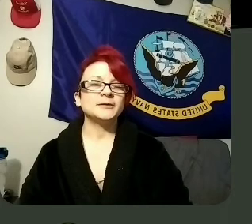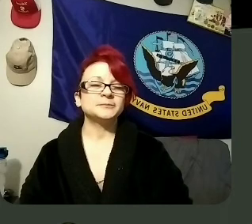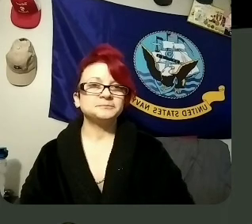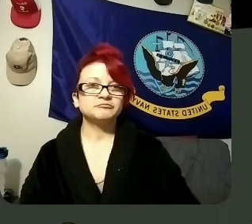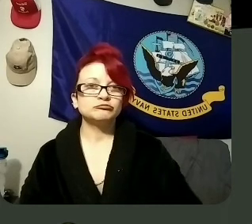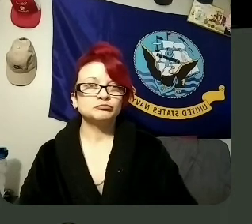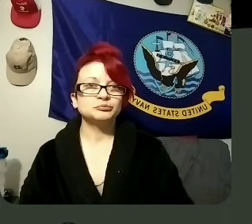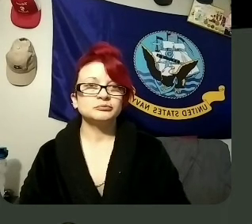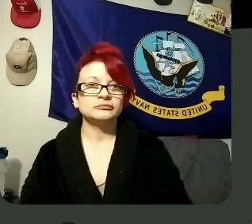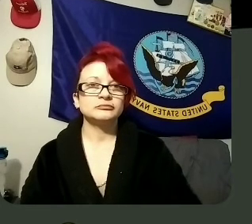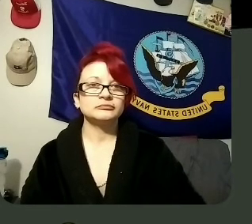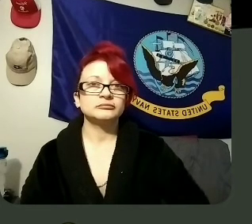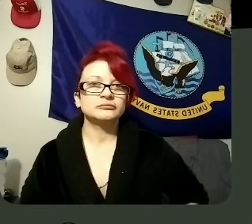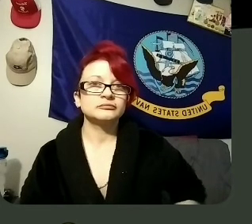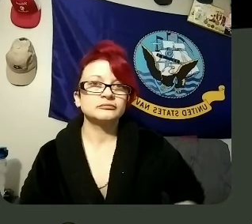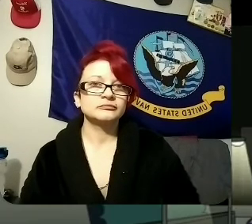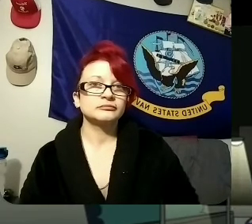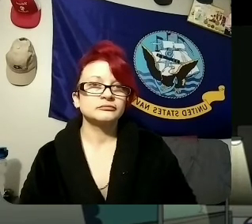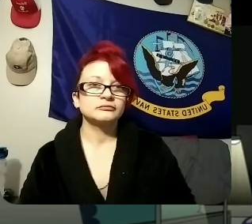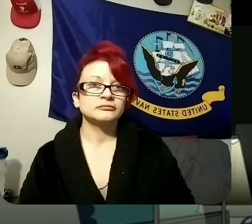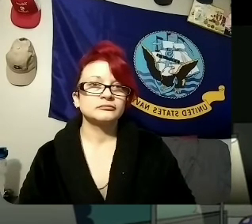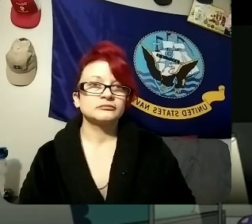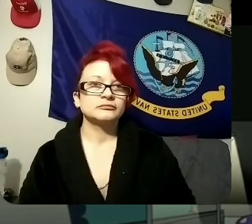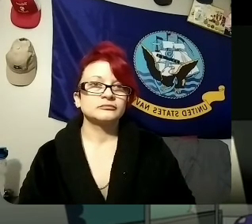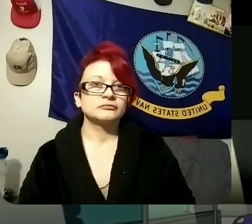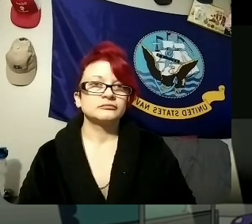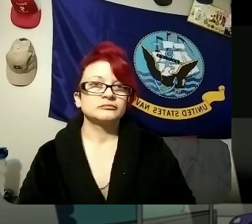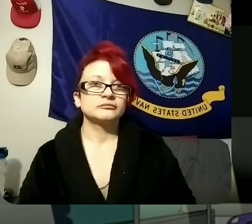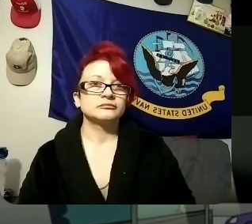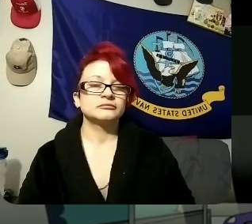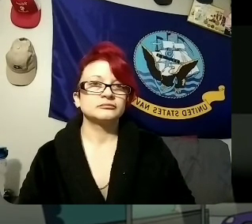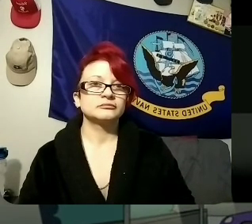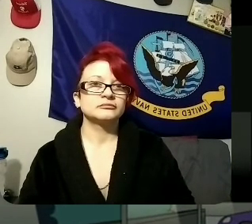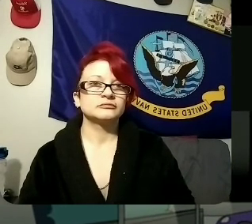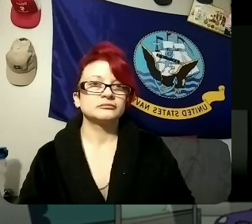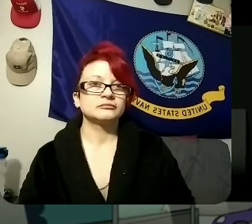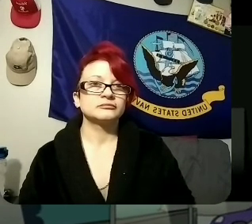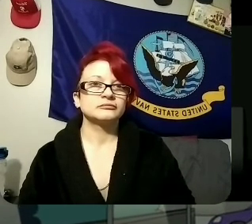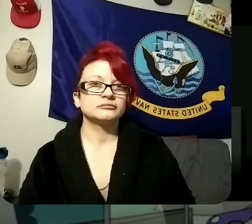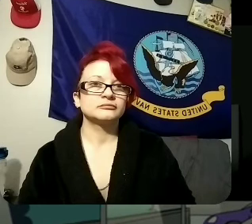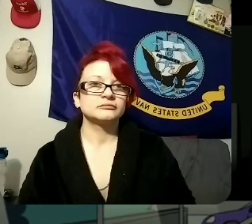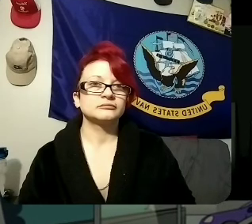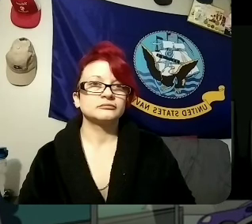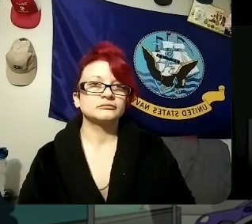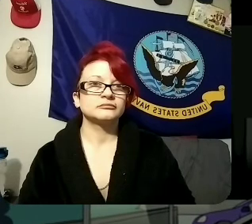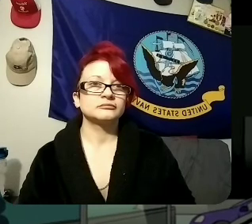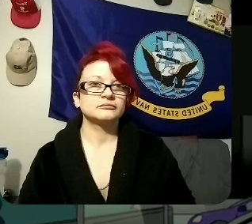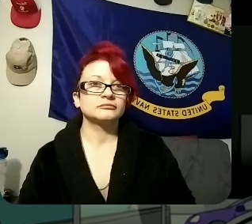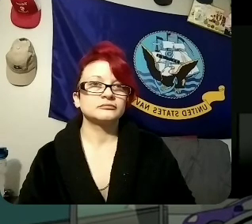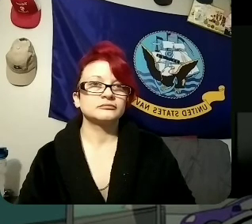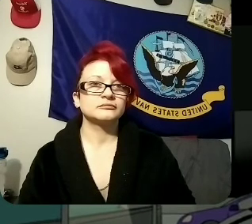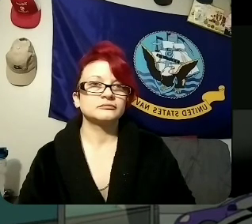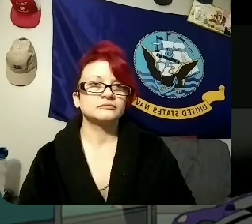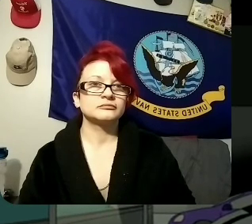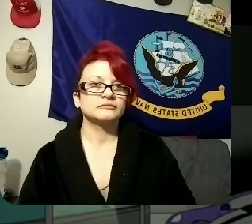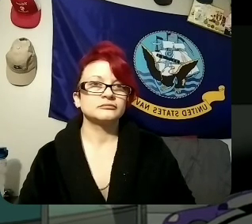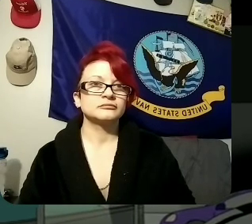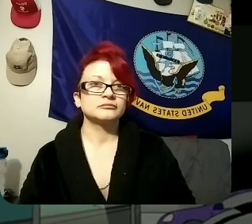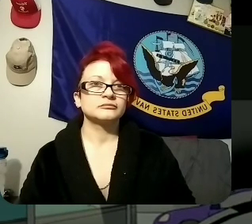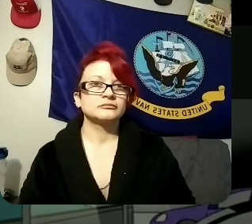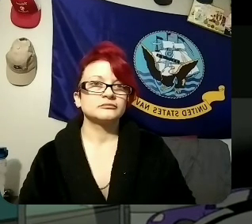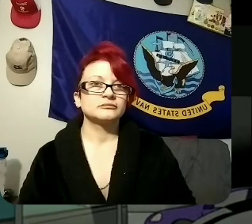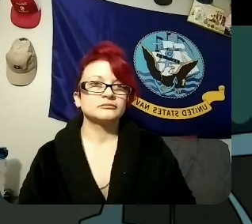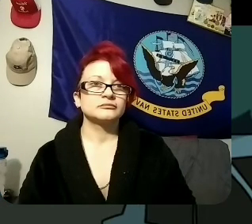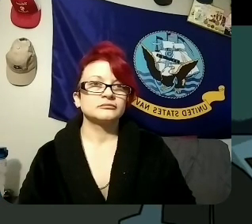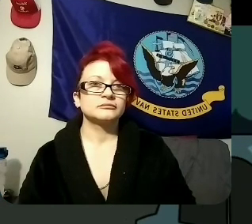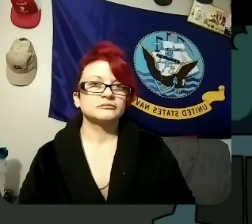were leaving, I noticed something at the other end of the parking lot. It was that psychotic woman. We stared at each other